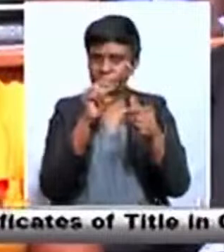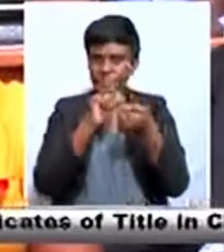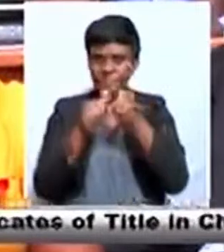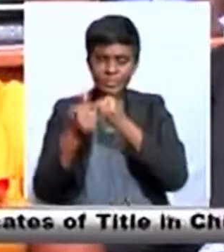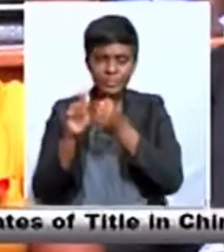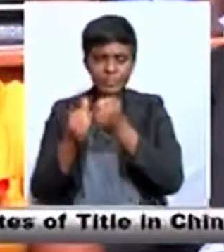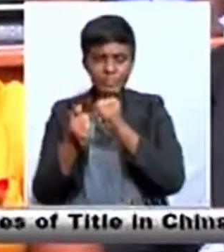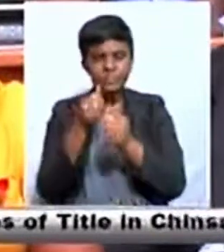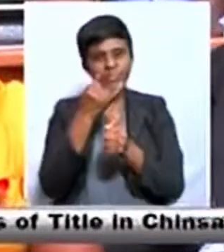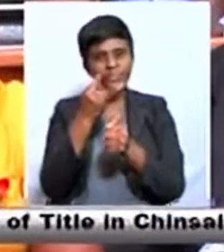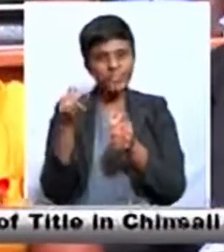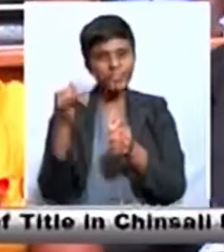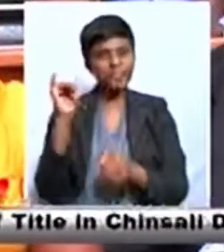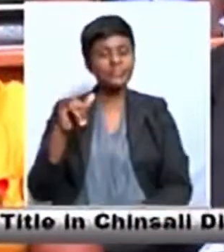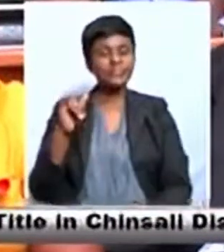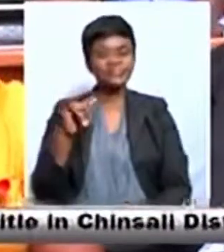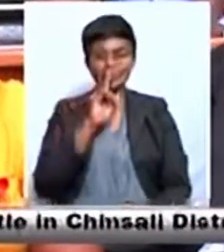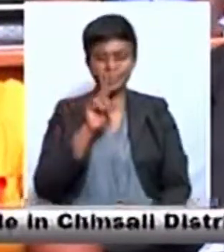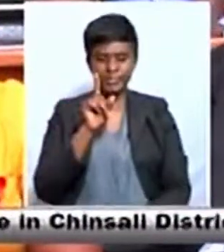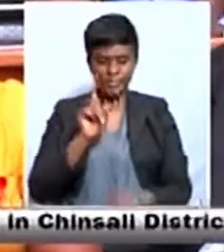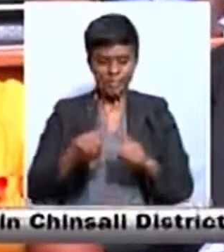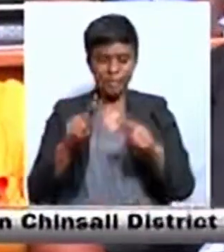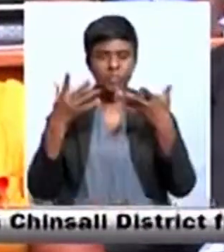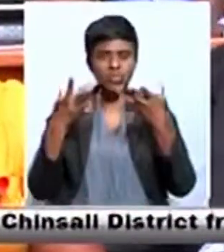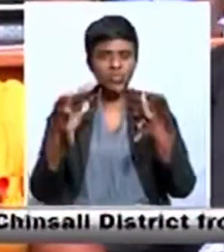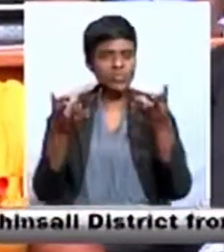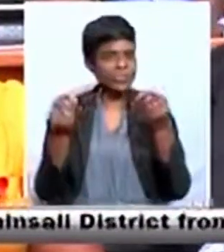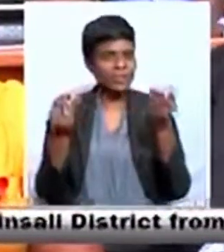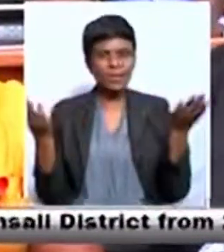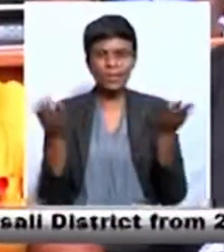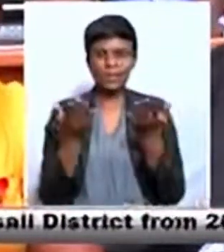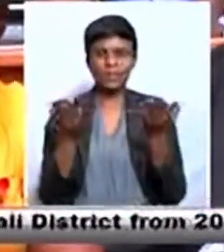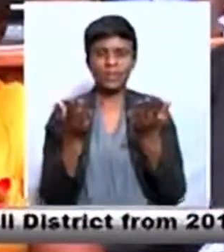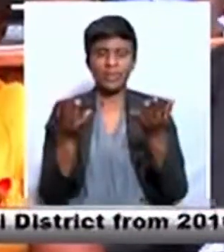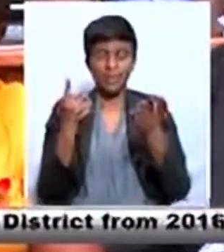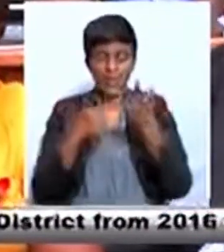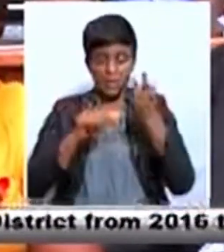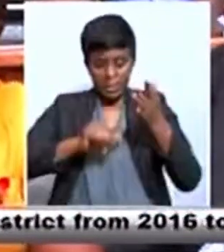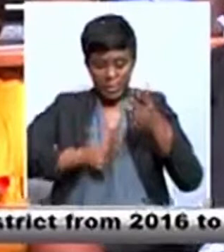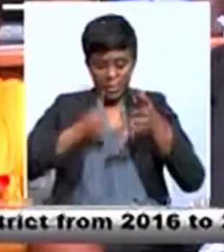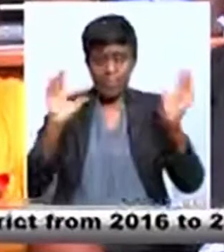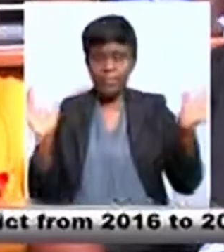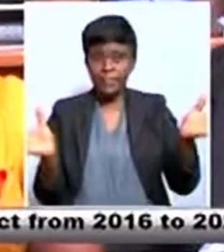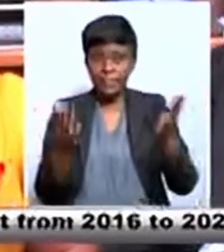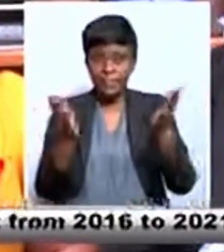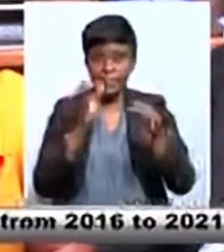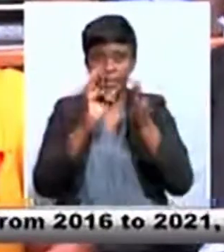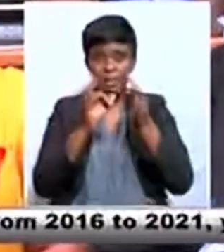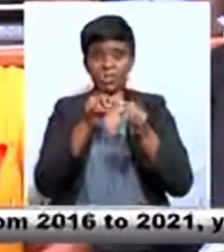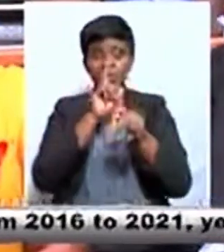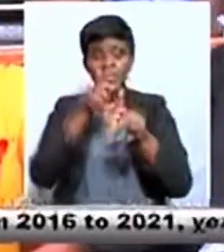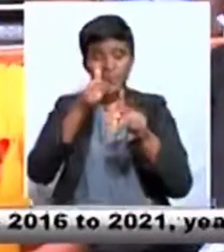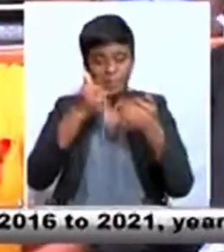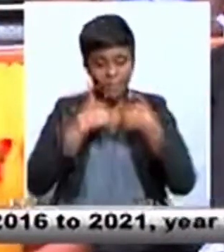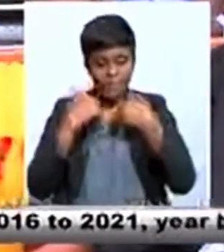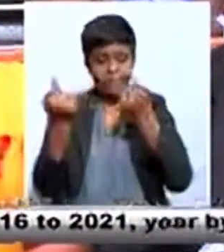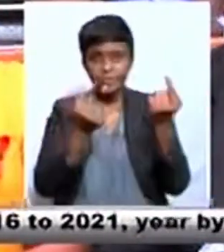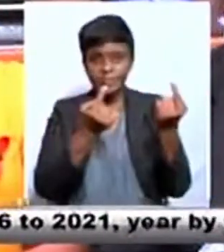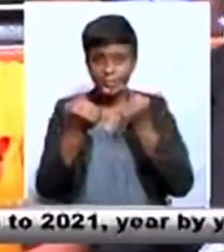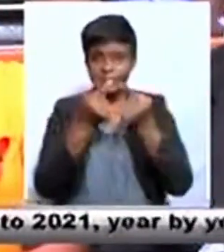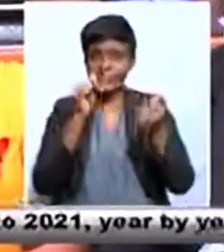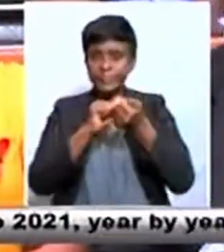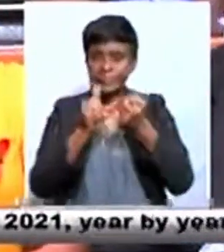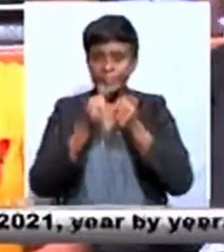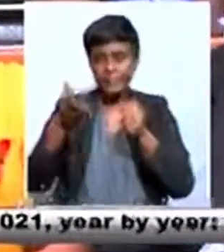issues. Yes, but nobody will lose out any money. What we encourage is, if at all you are faced with such a situation, go